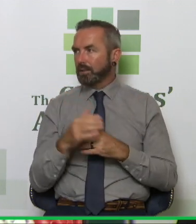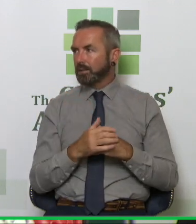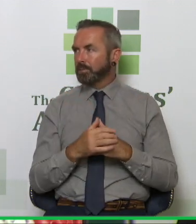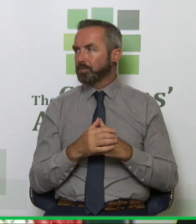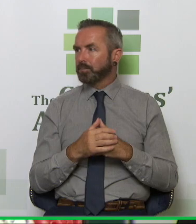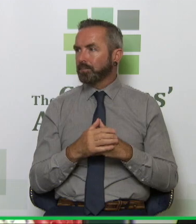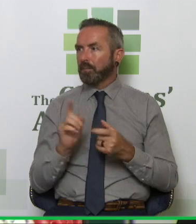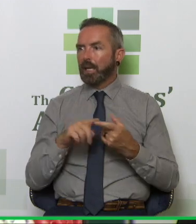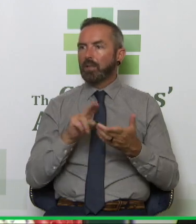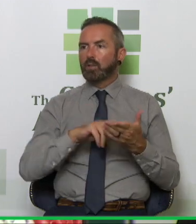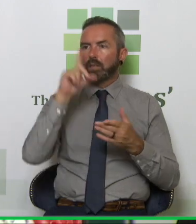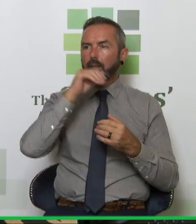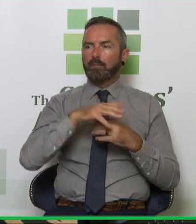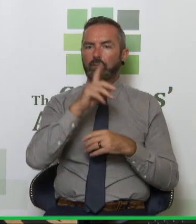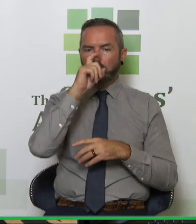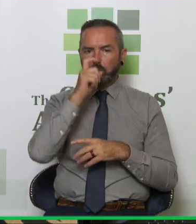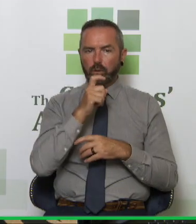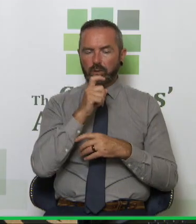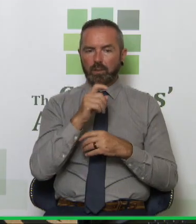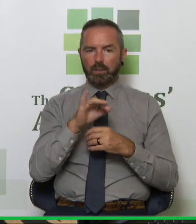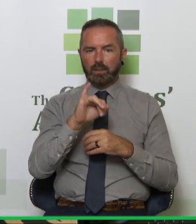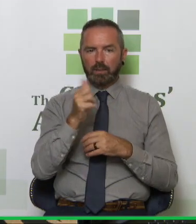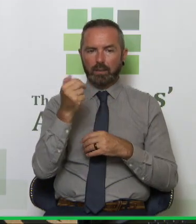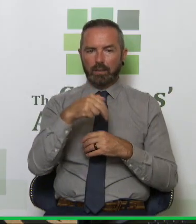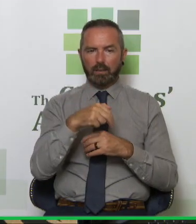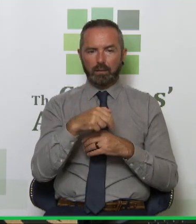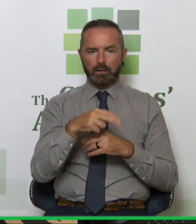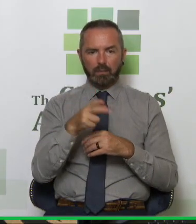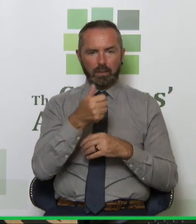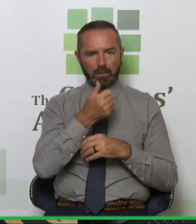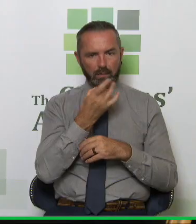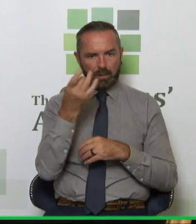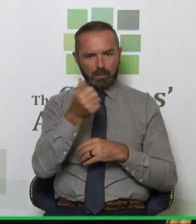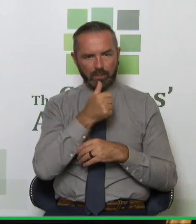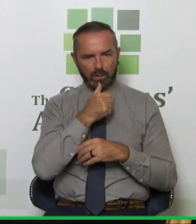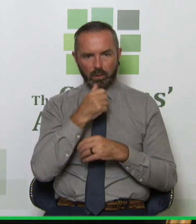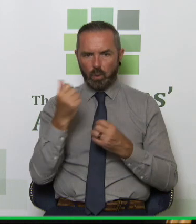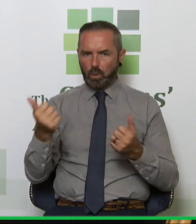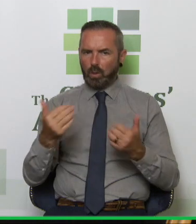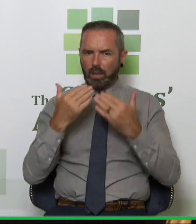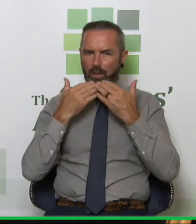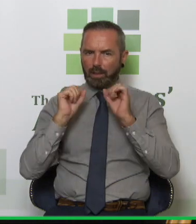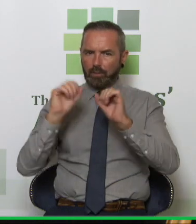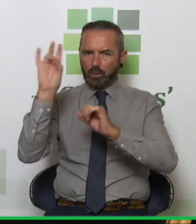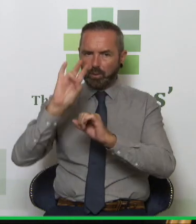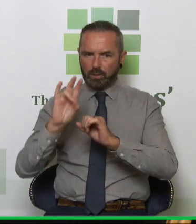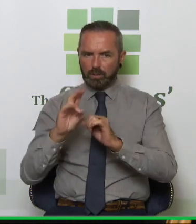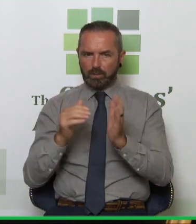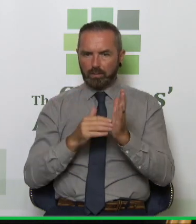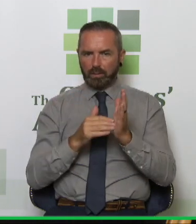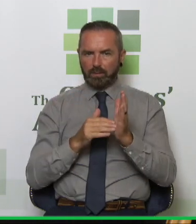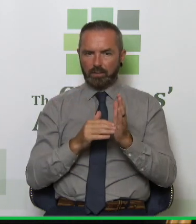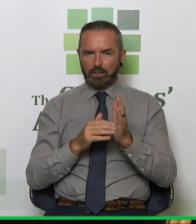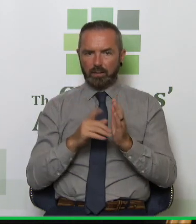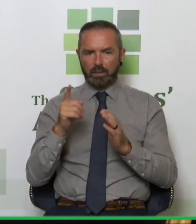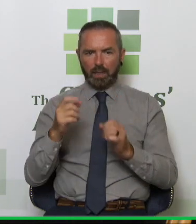of Portugal related. So Ian, can I put that with you first? Yeah, absolutely. Thank you so much for those questions. That absolutely speaks to the